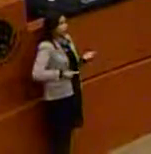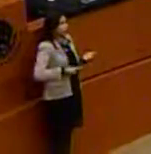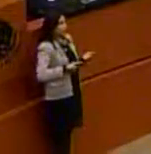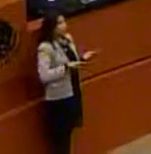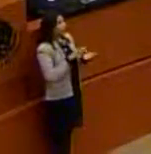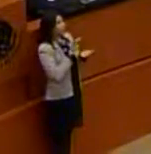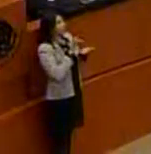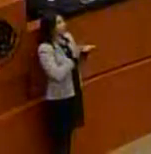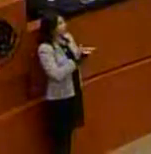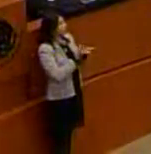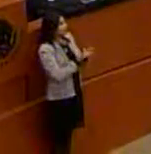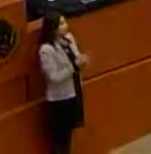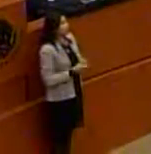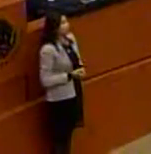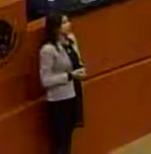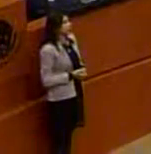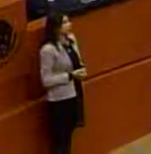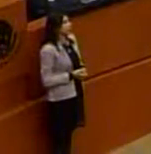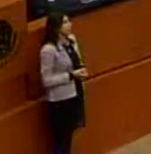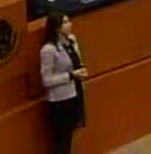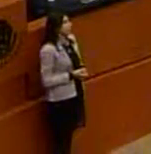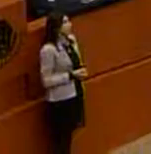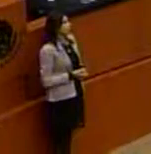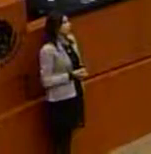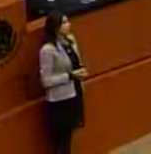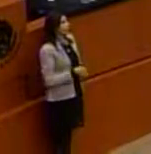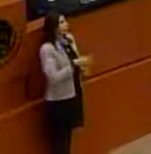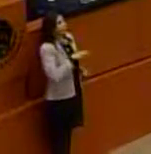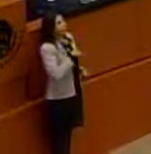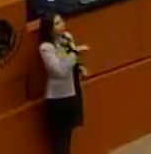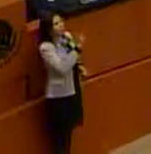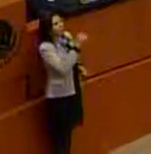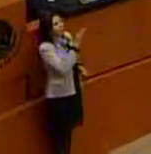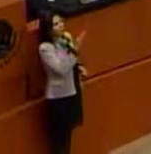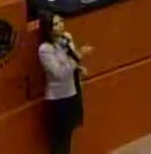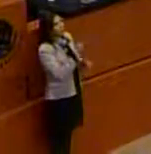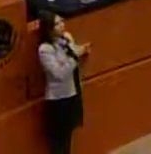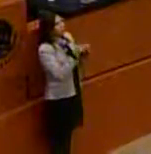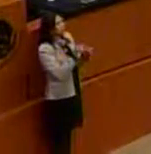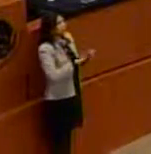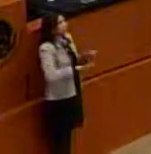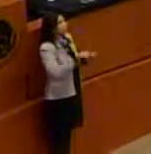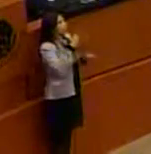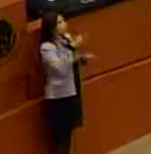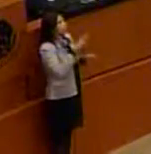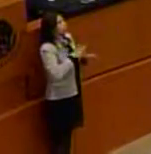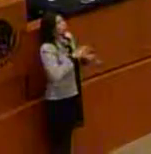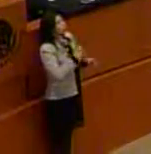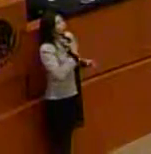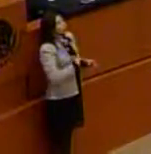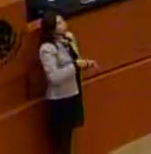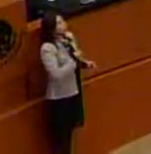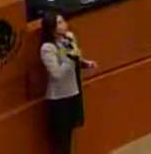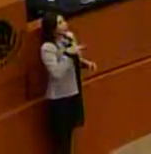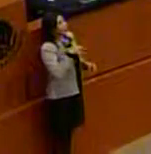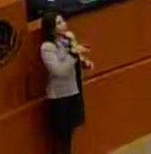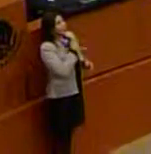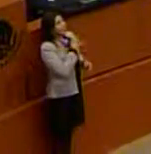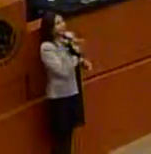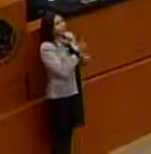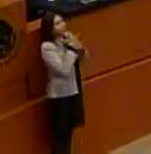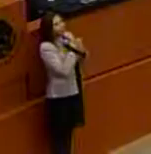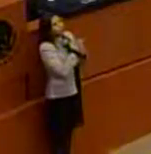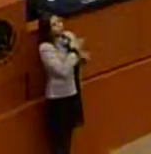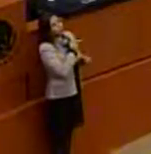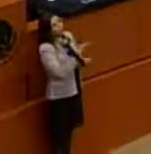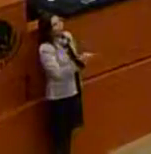million, so something like 11% of the Swiss population, which is at least threatened by poverty. So